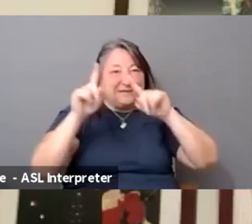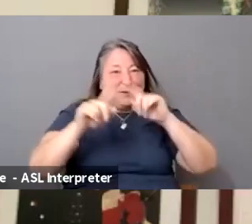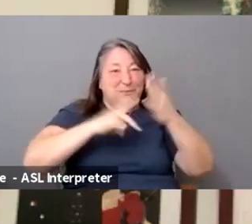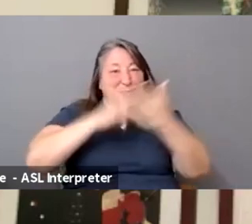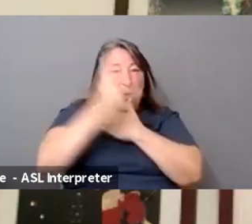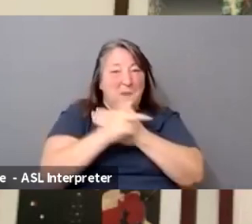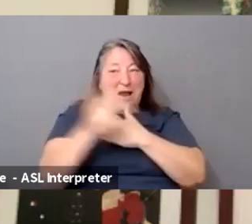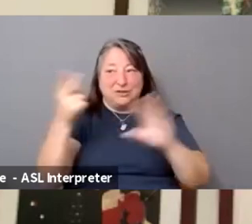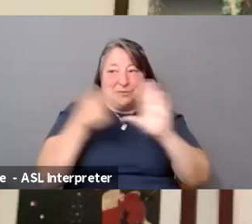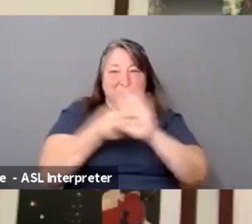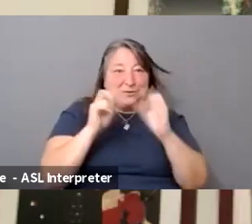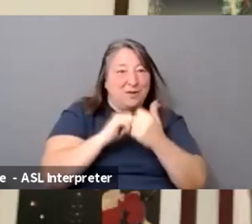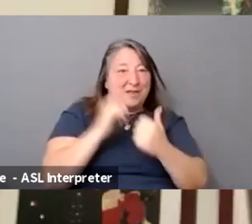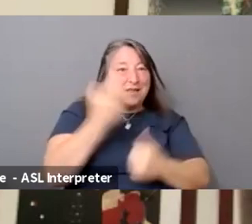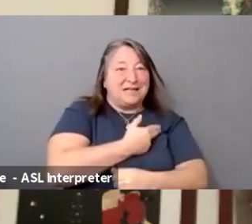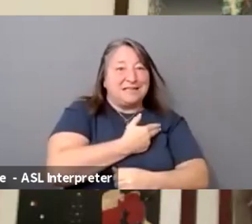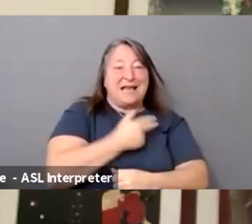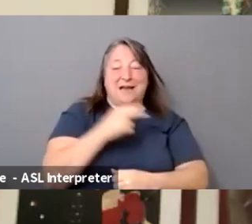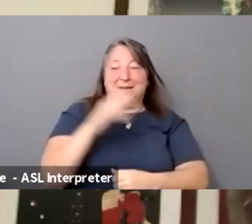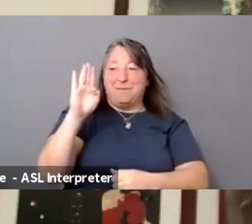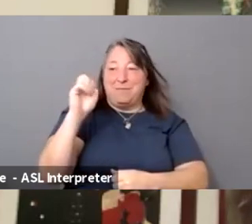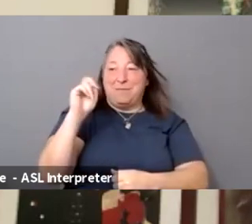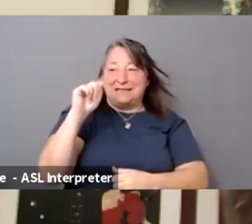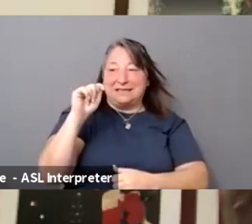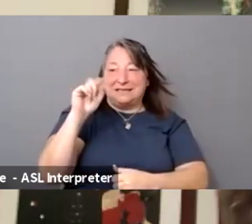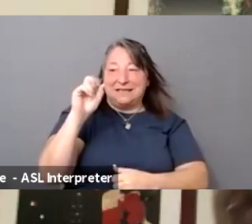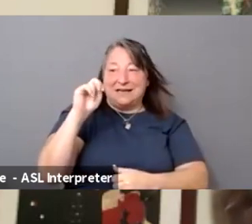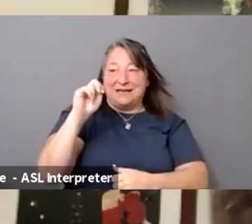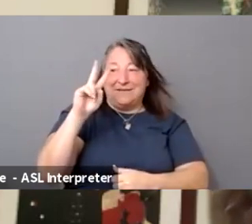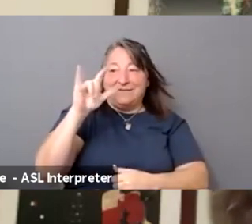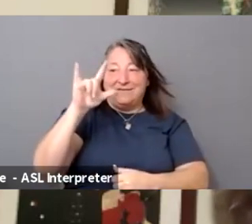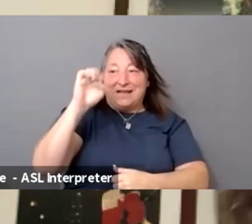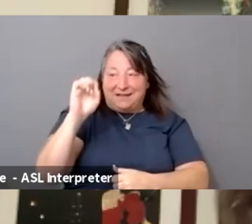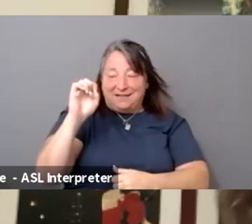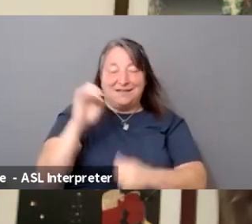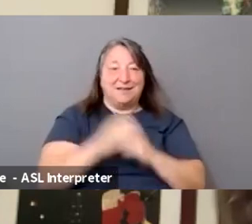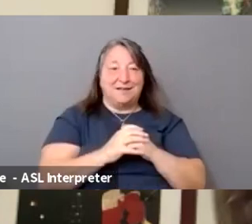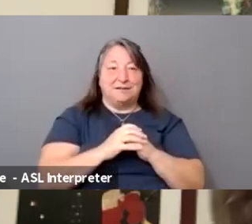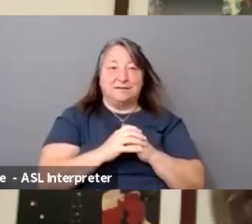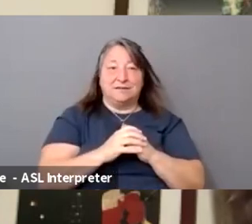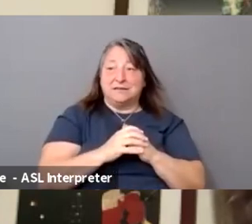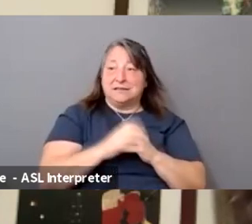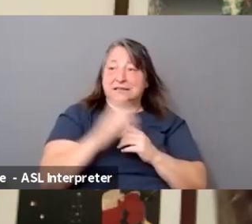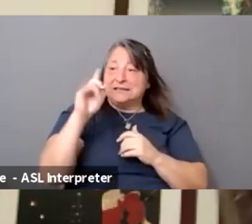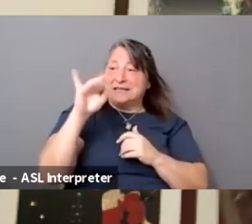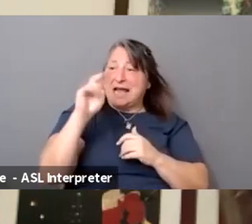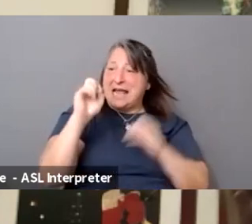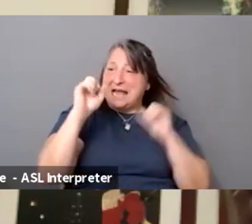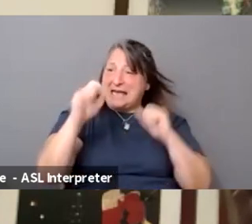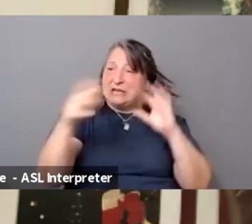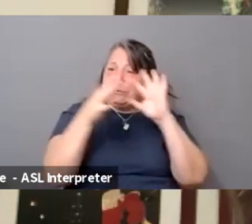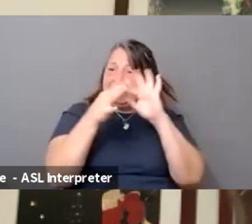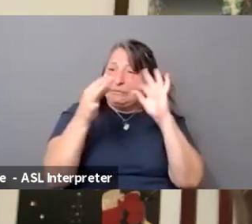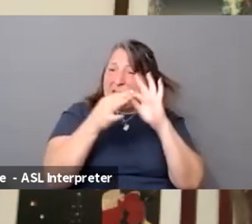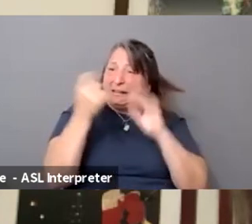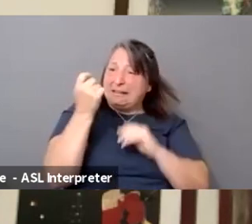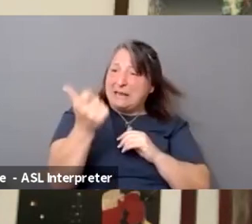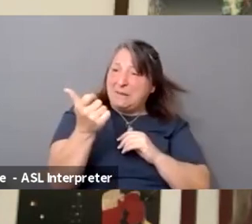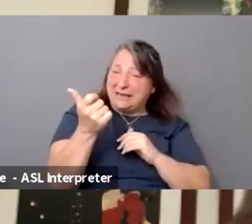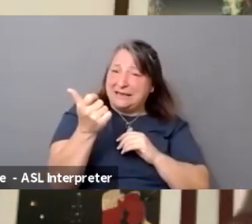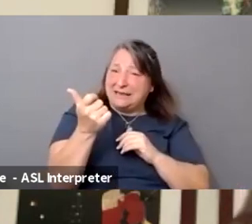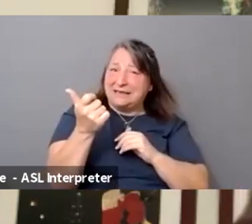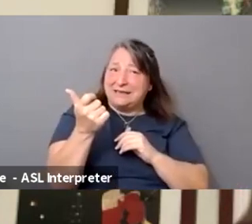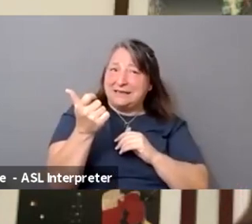participated with us at, you know, Bentonville. And, you know, if you can just talk a little bit from